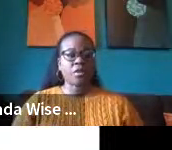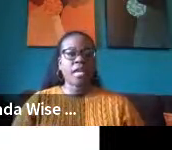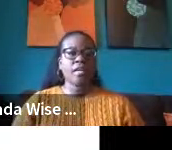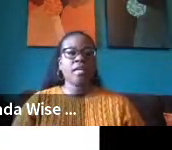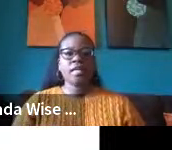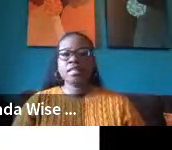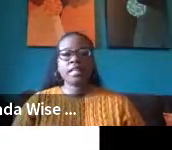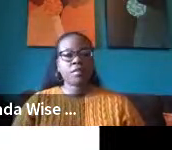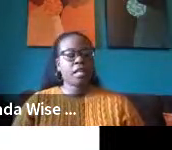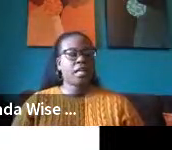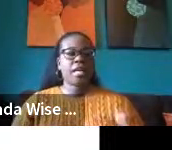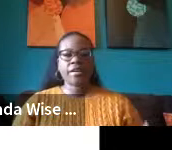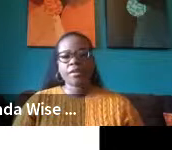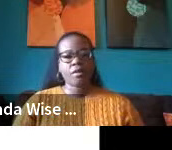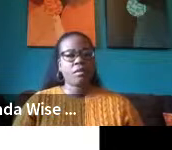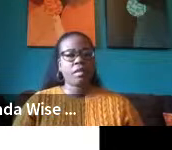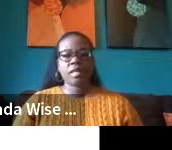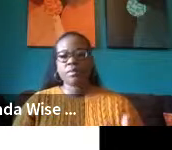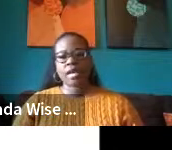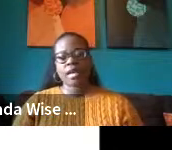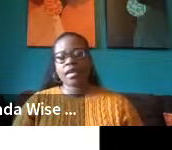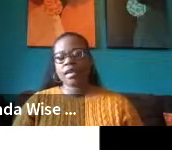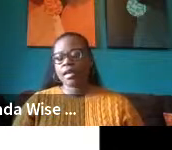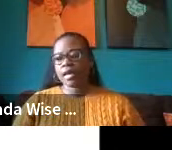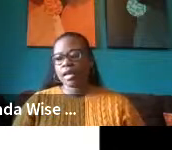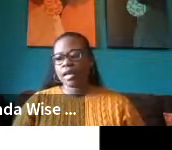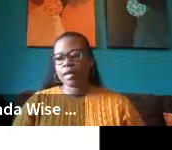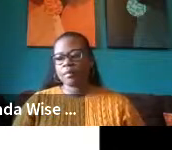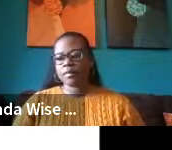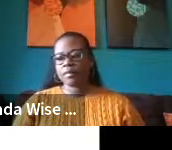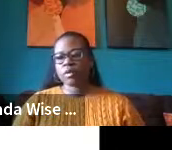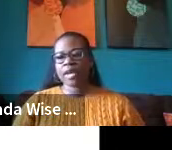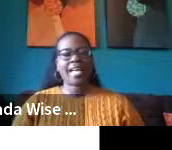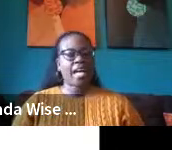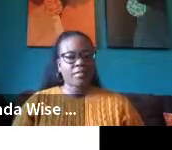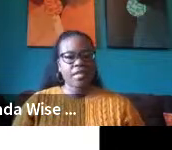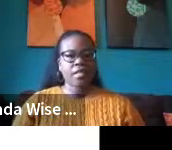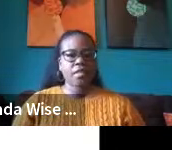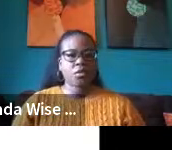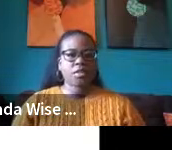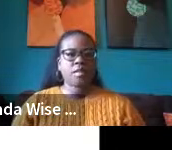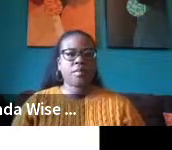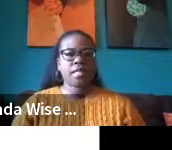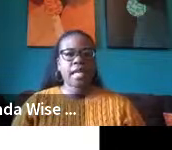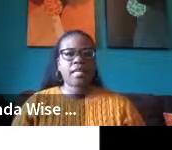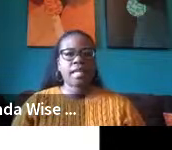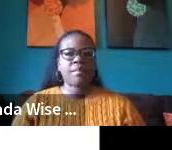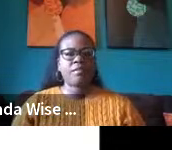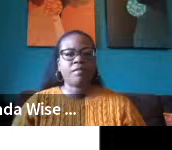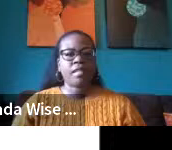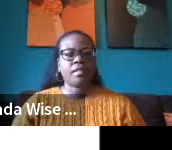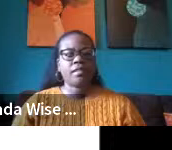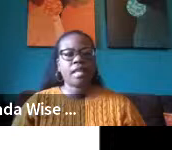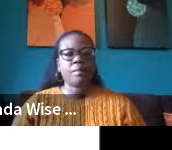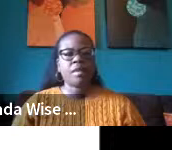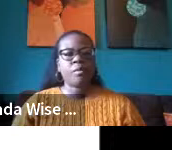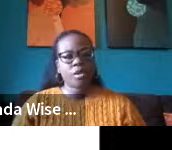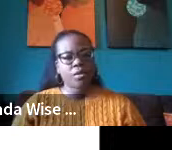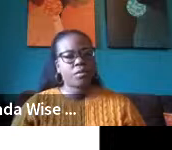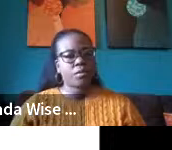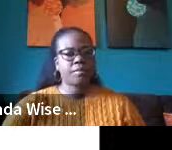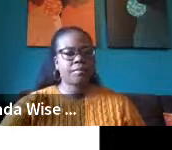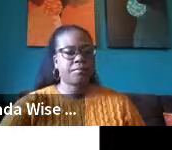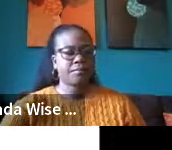modern brand, definitely like an Arial, Calibri, Trade Gothic. Those are some of the kind of common fonts that